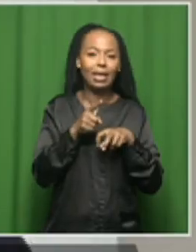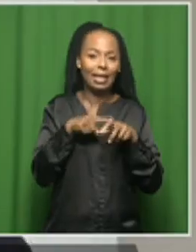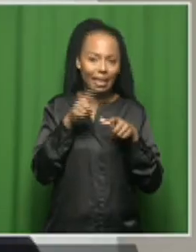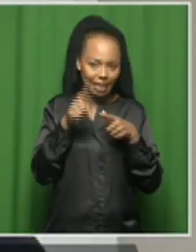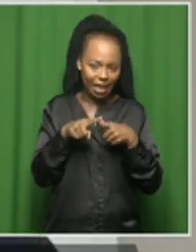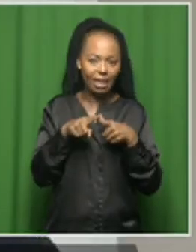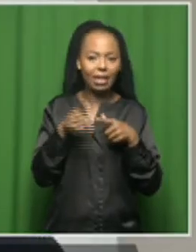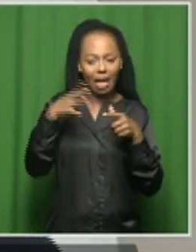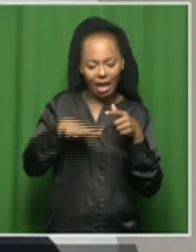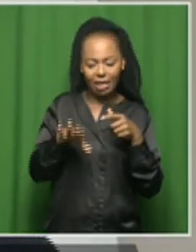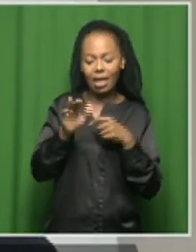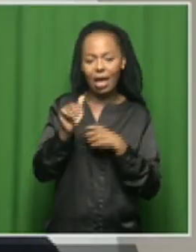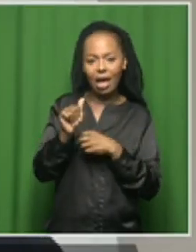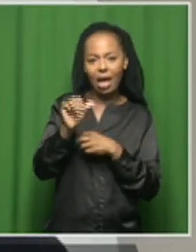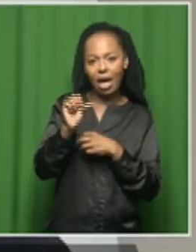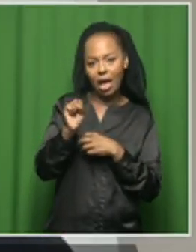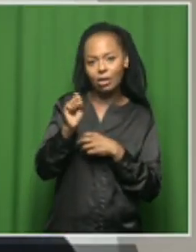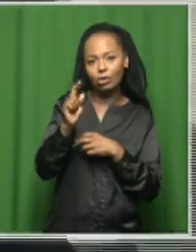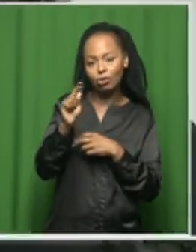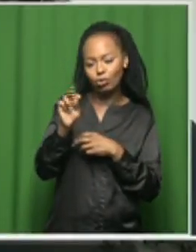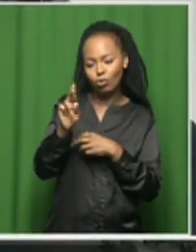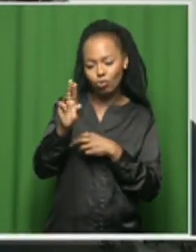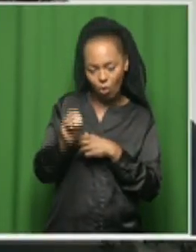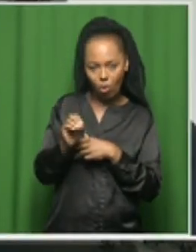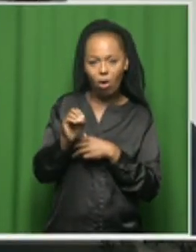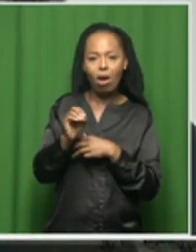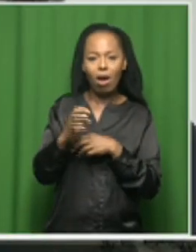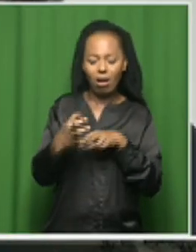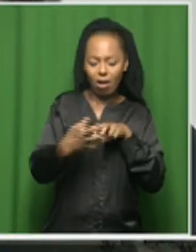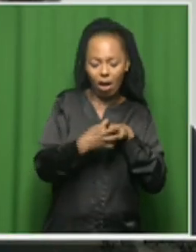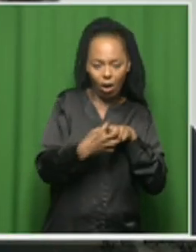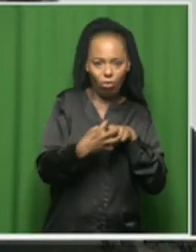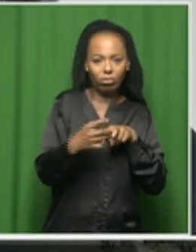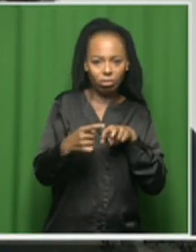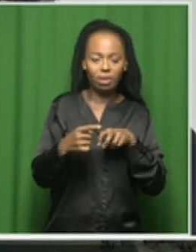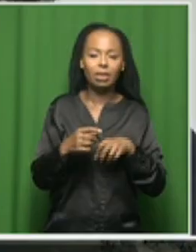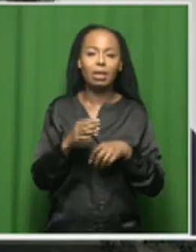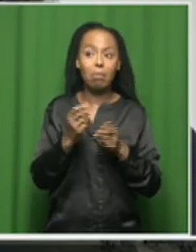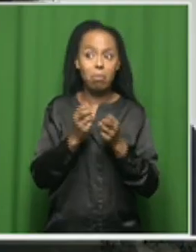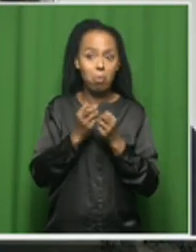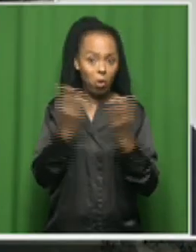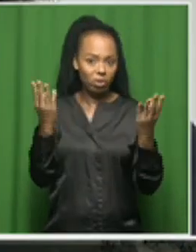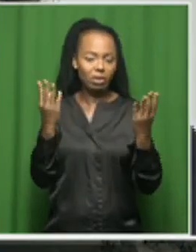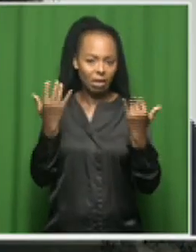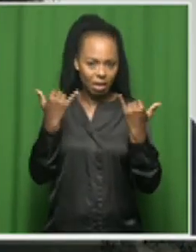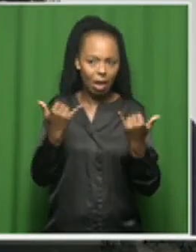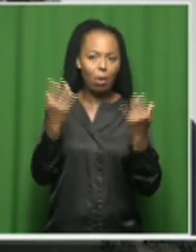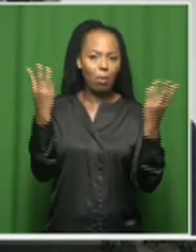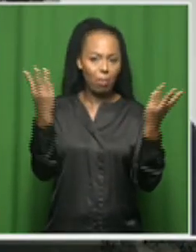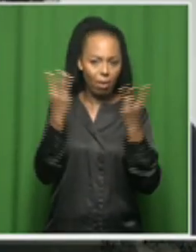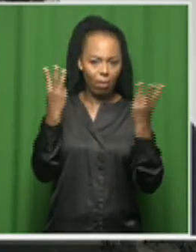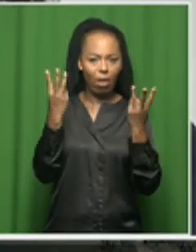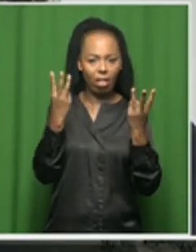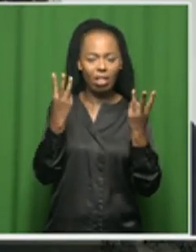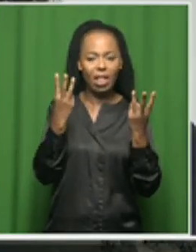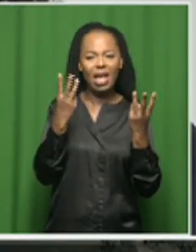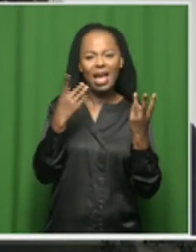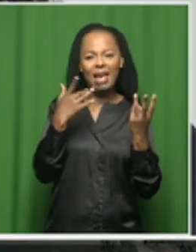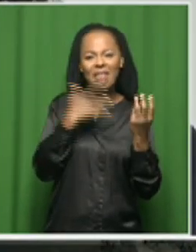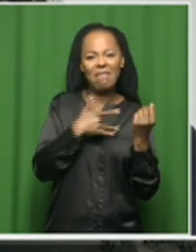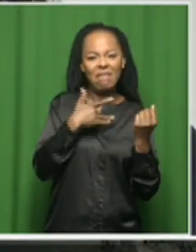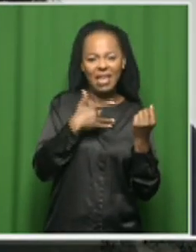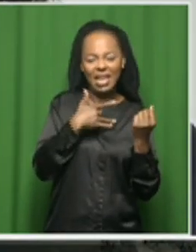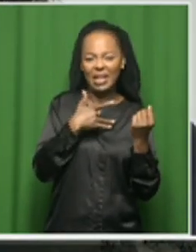gout than osteoarthritis. Yeah. So, I mean, it's a big thing, but a lot of people, obviously, there's certain things that make